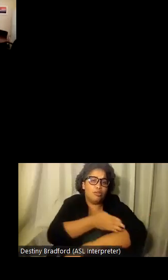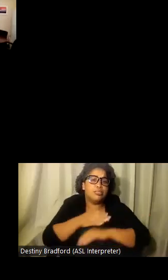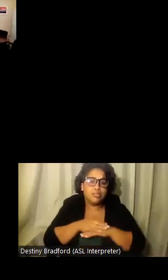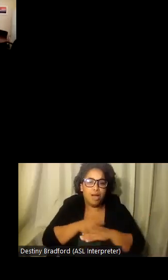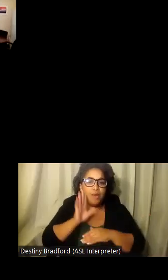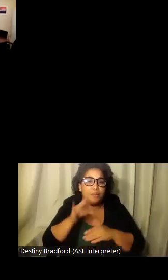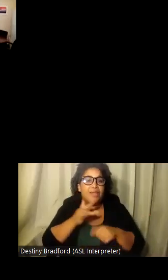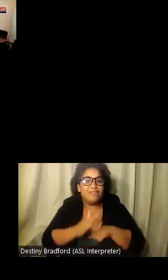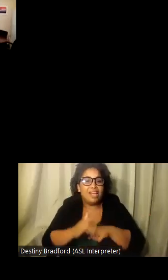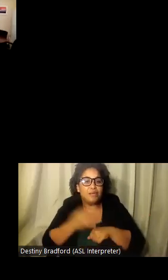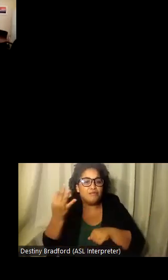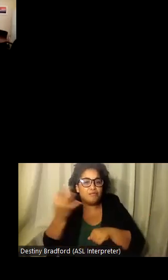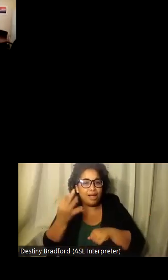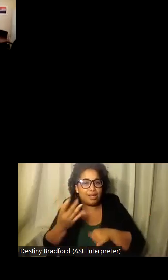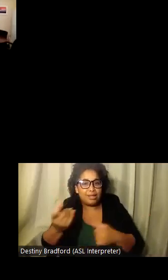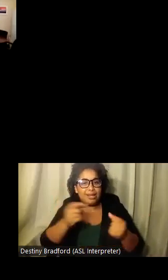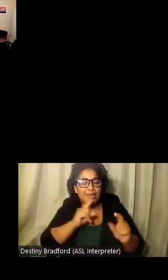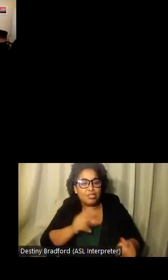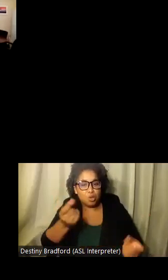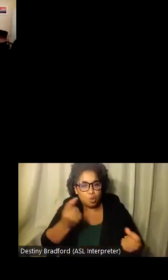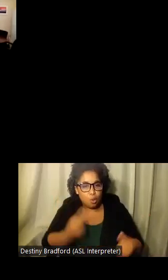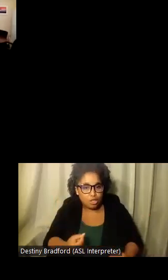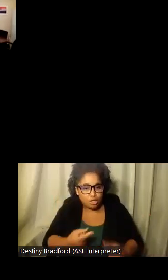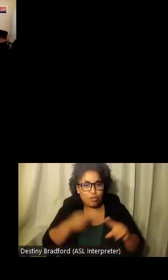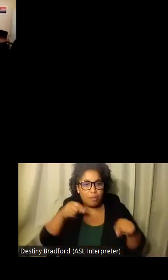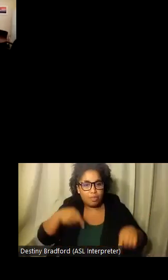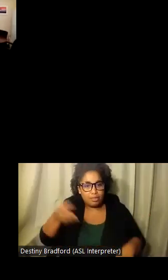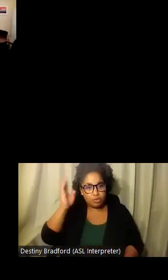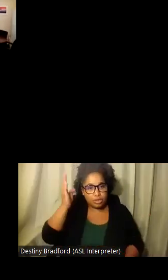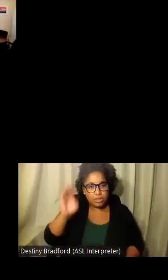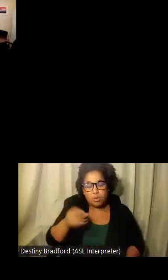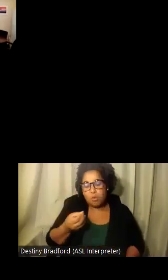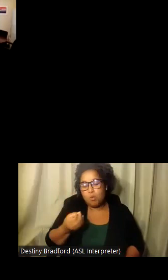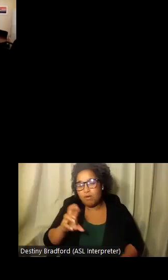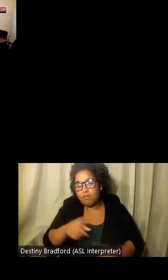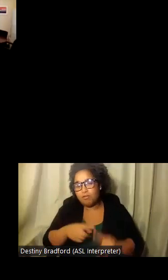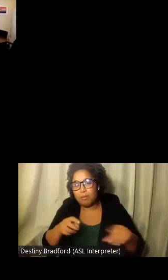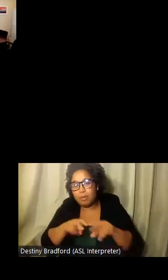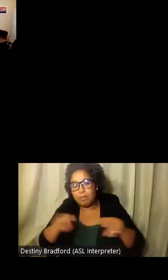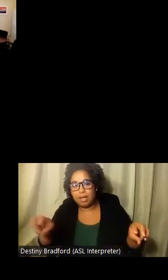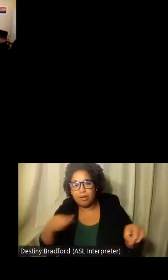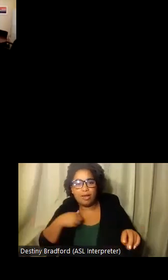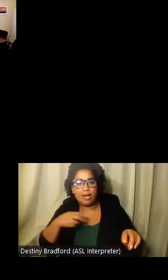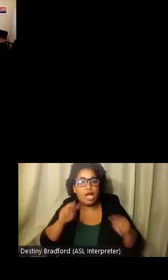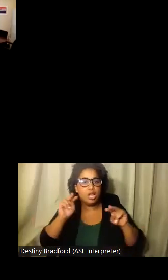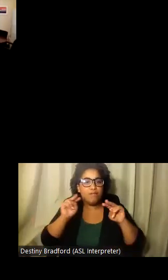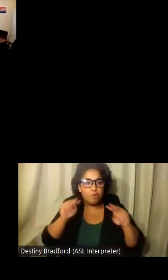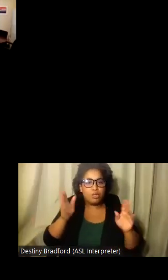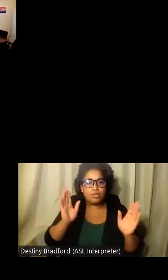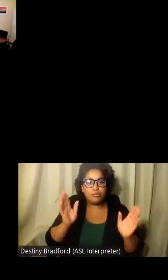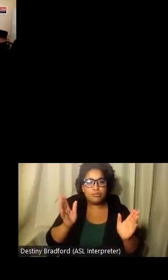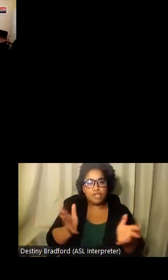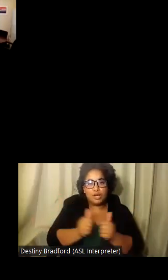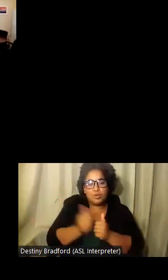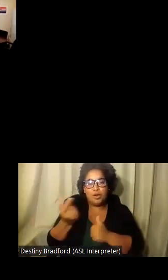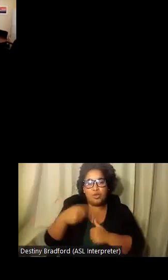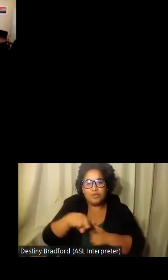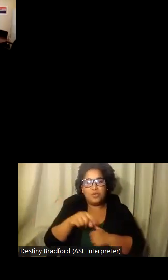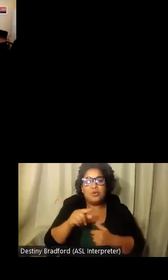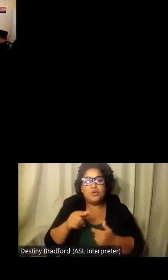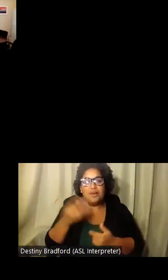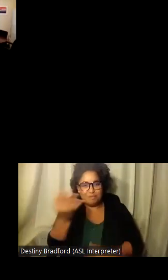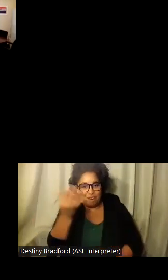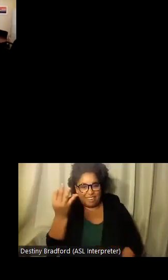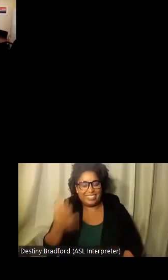to help answer any questions that might arise from this presentation or from the panel, and I look forward to speaking with you all then.